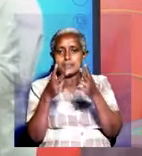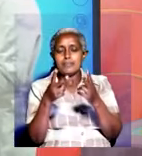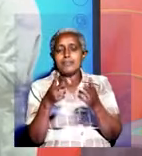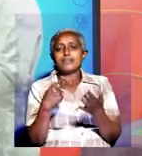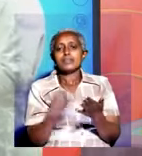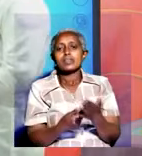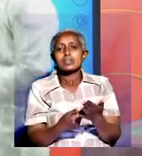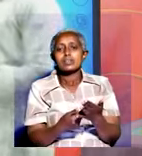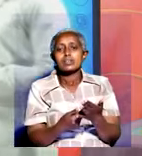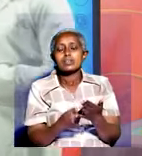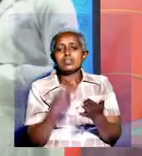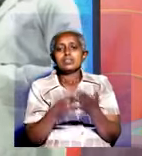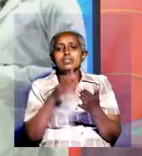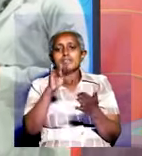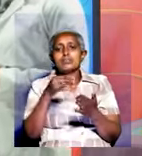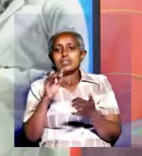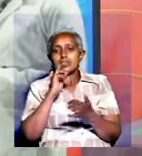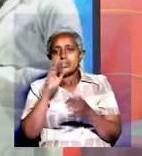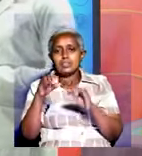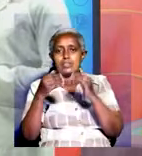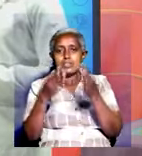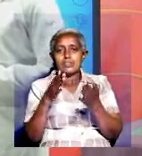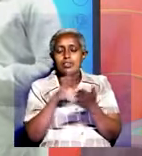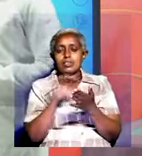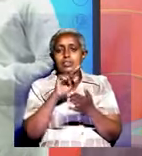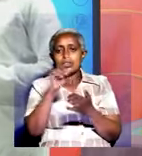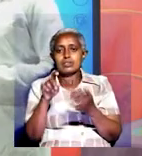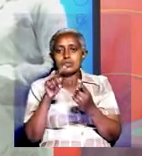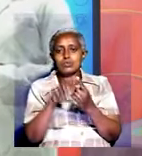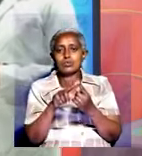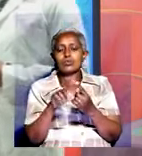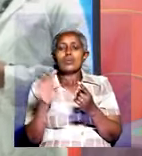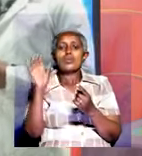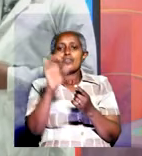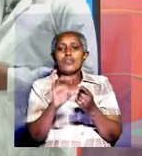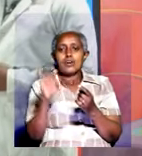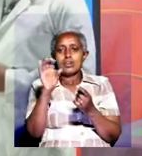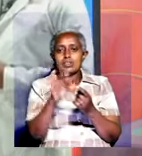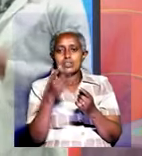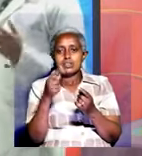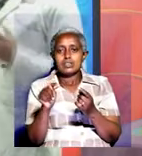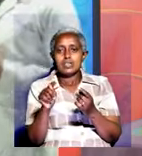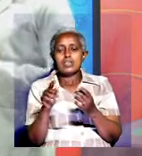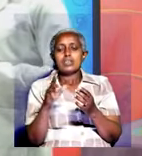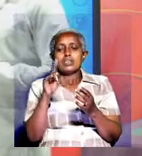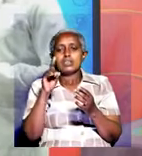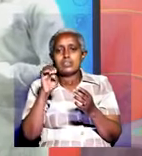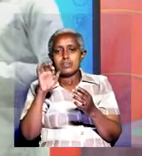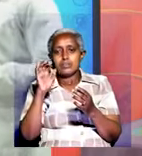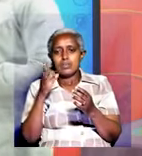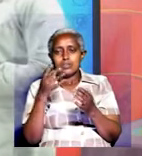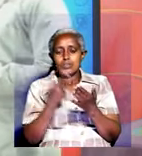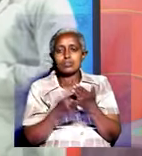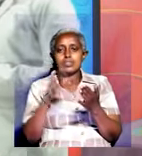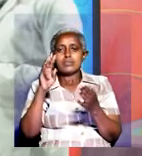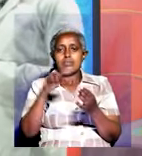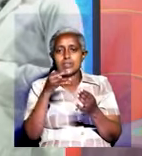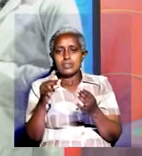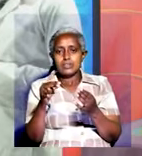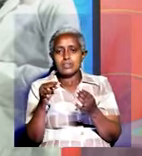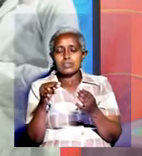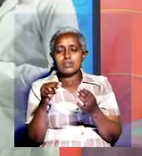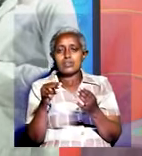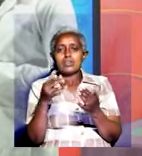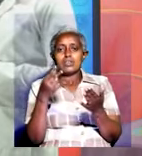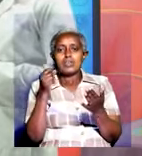Here, this matrix is given, and we are asked to find the determinant of this matrix. Find the